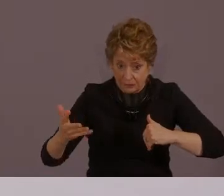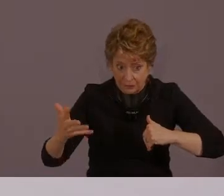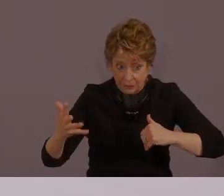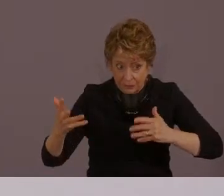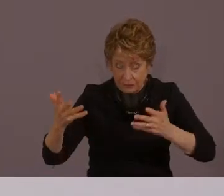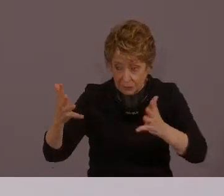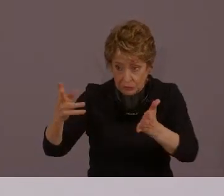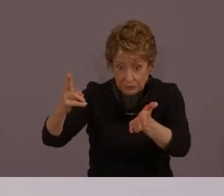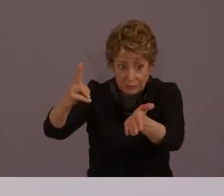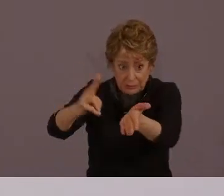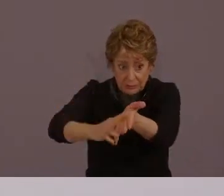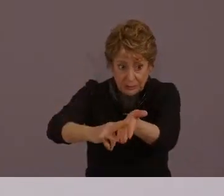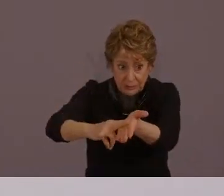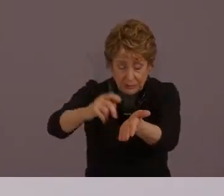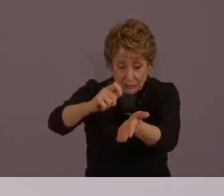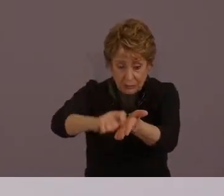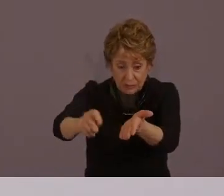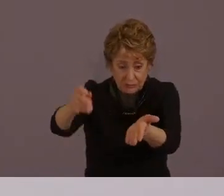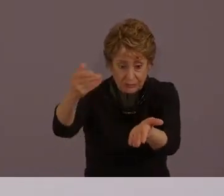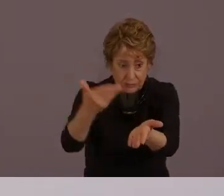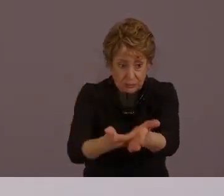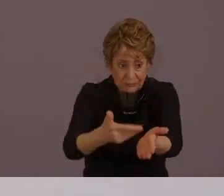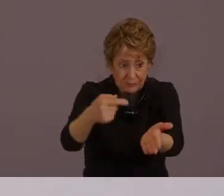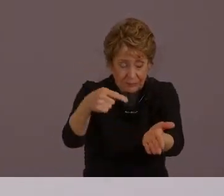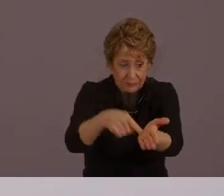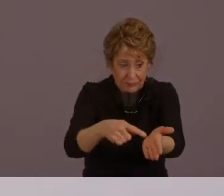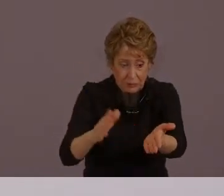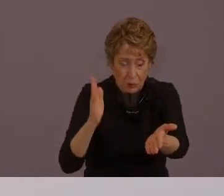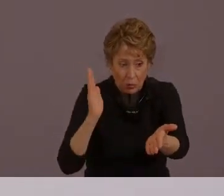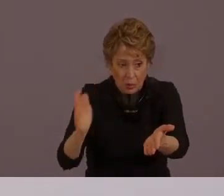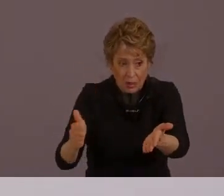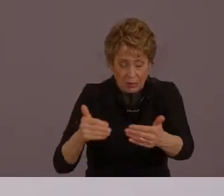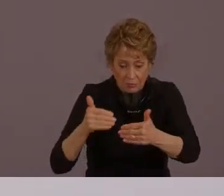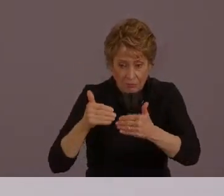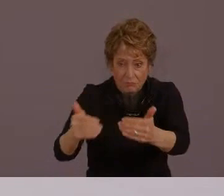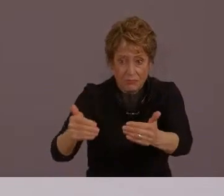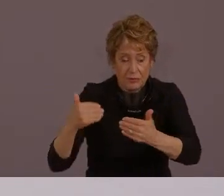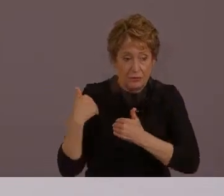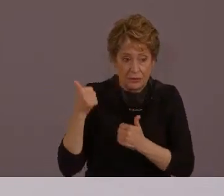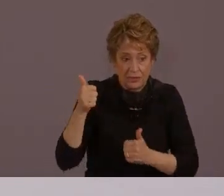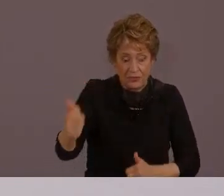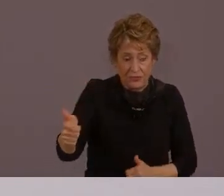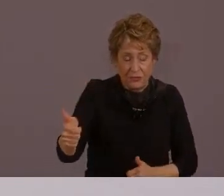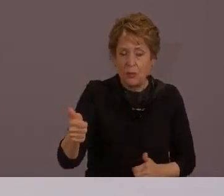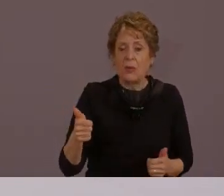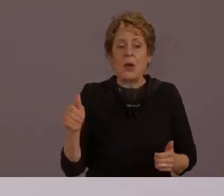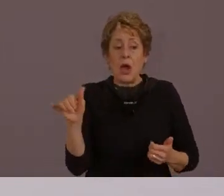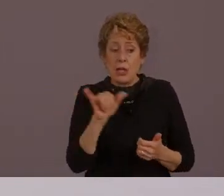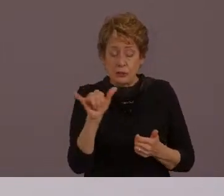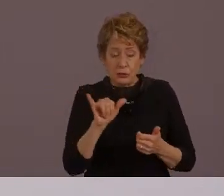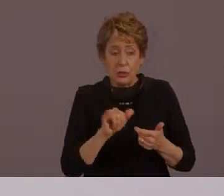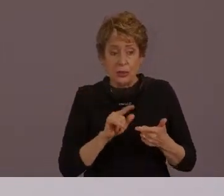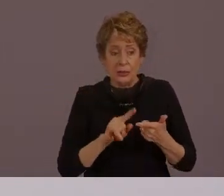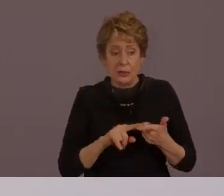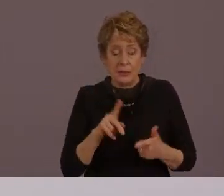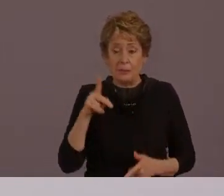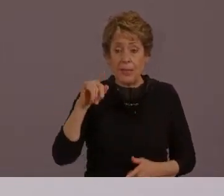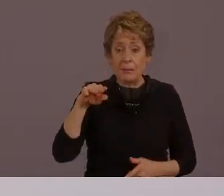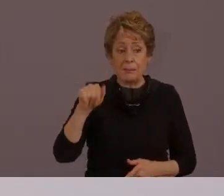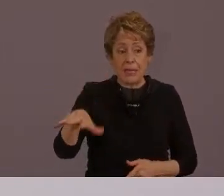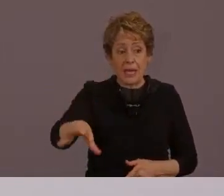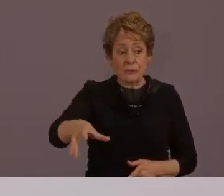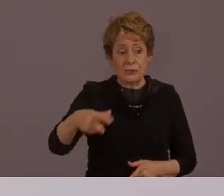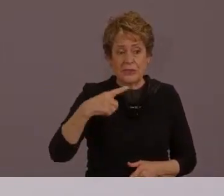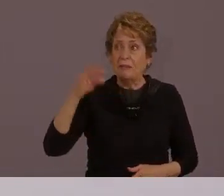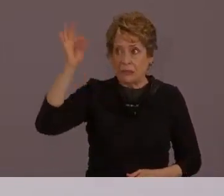federally allocated vaccine was reassuring, because that's not what we were hearing from state counterparts that have a site in other